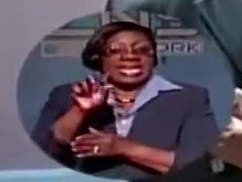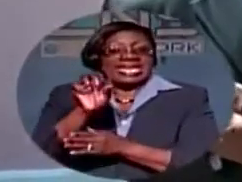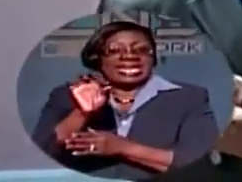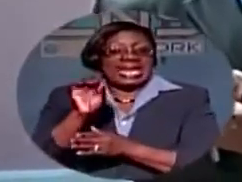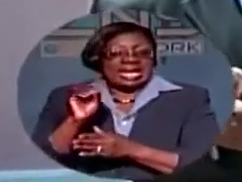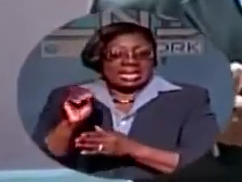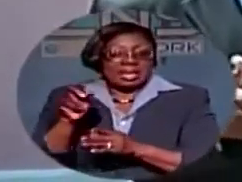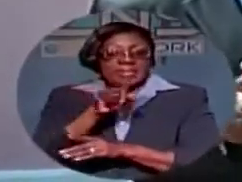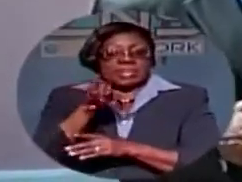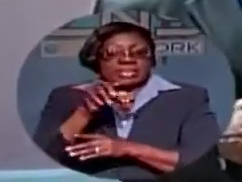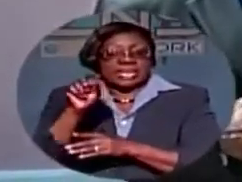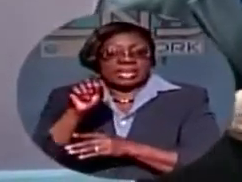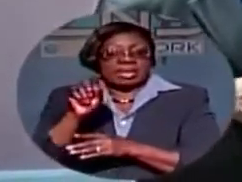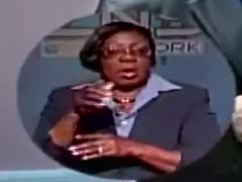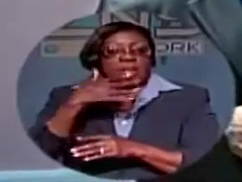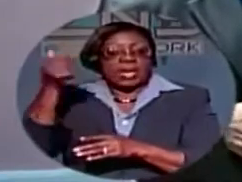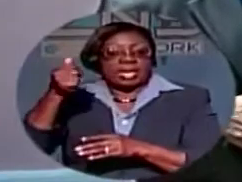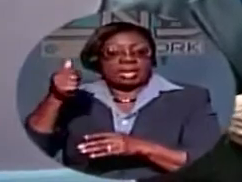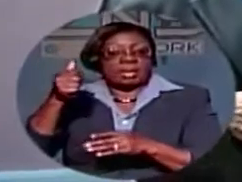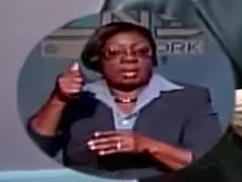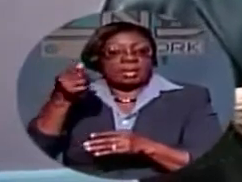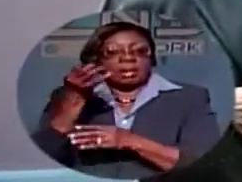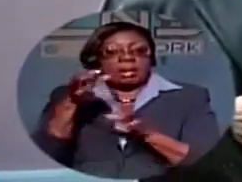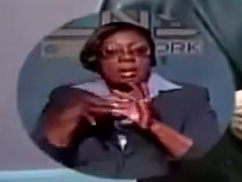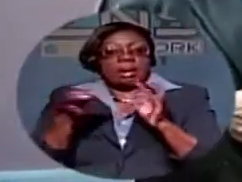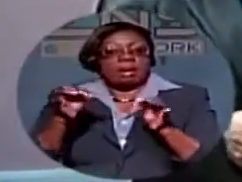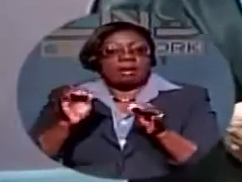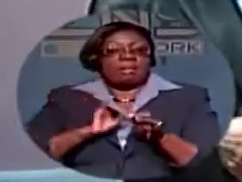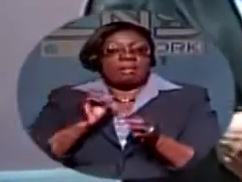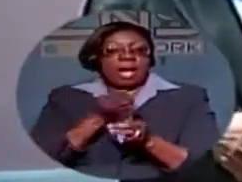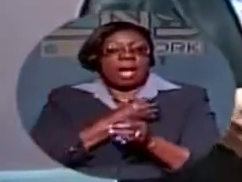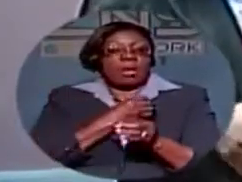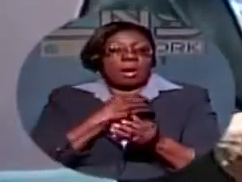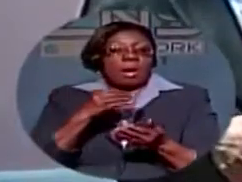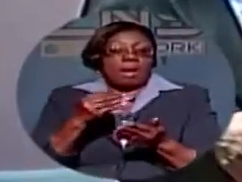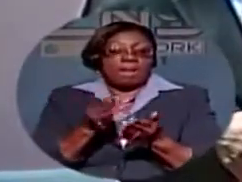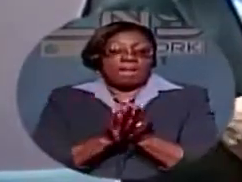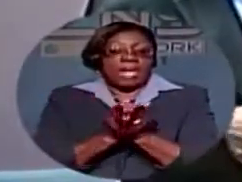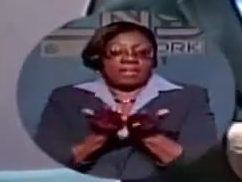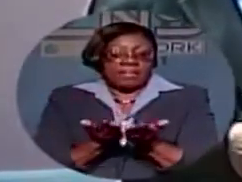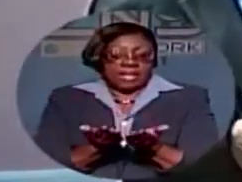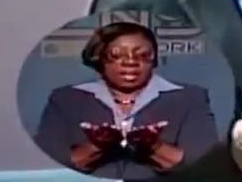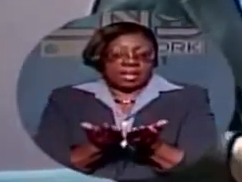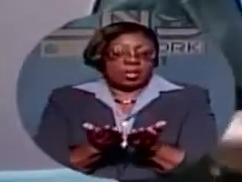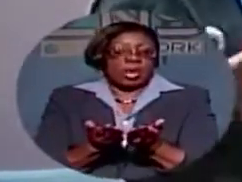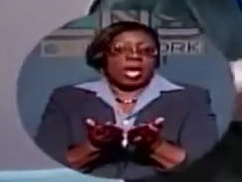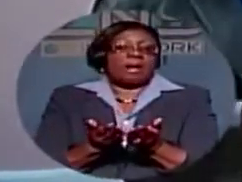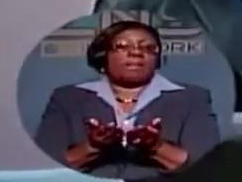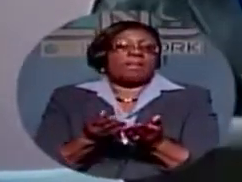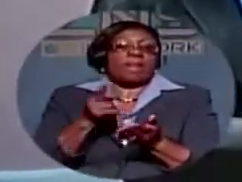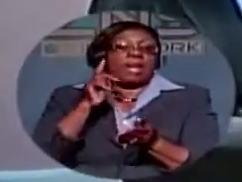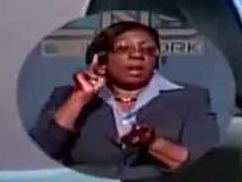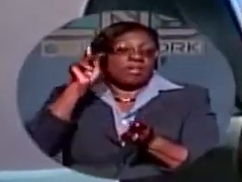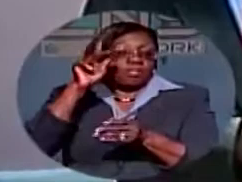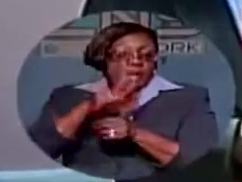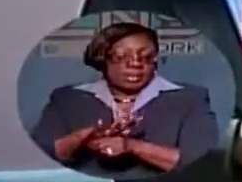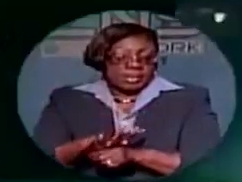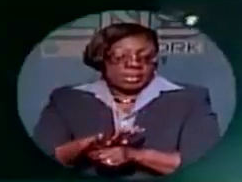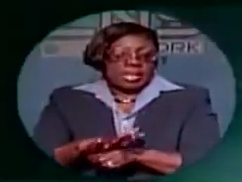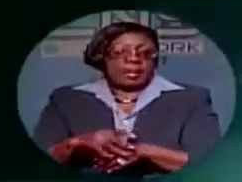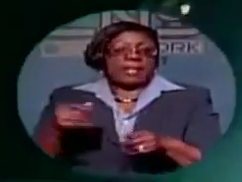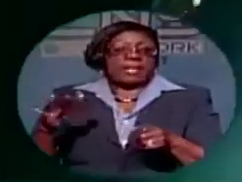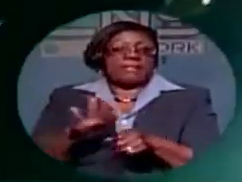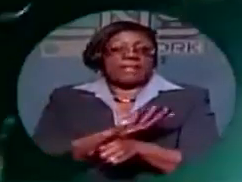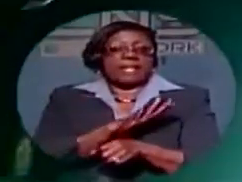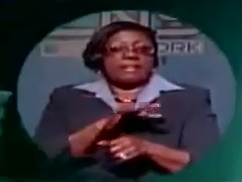90% or better of our manifesto pledges have been fulfilled through our legislative